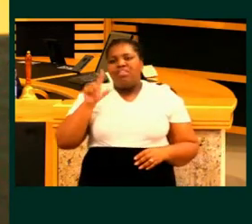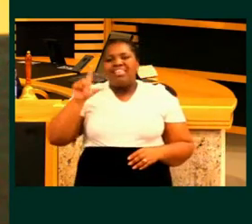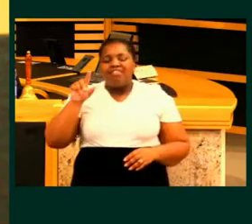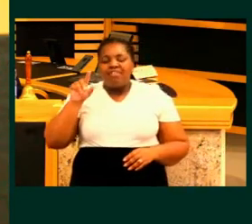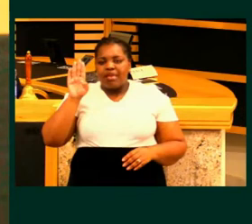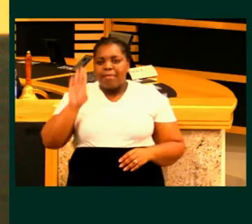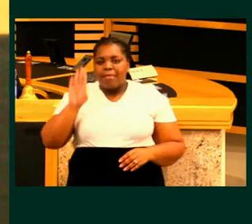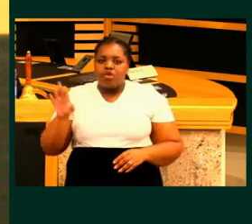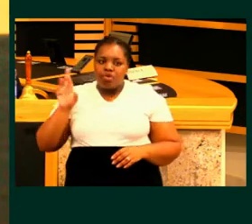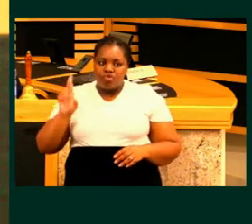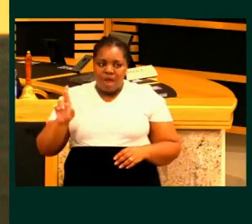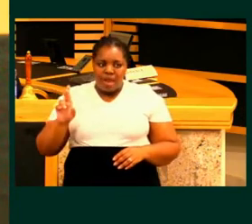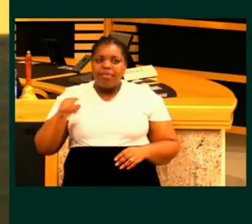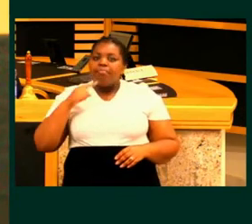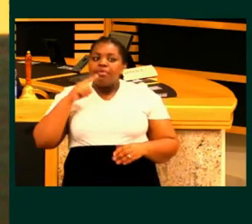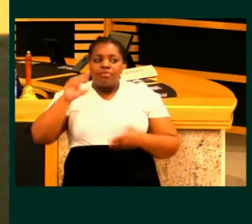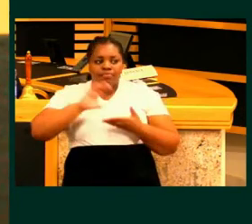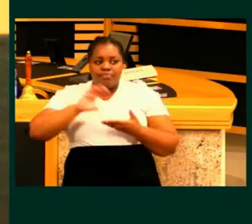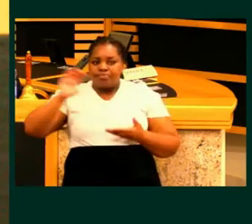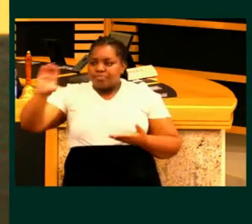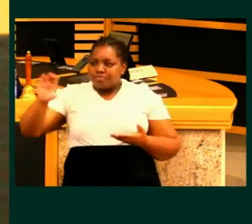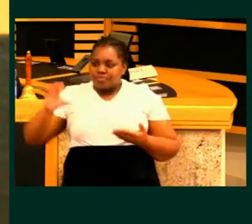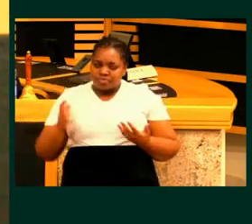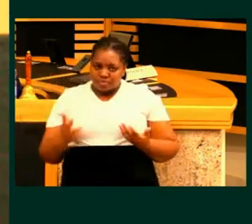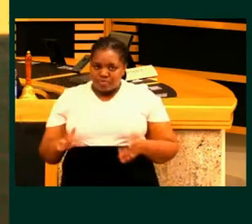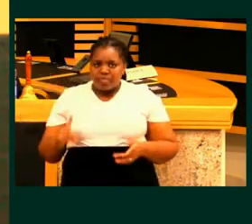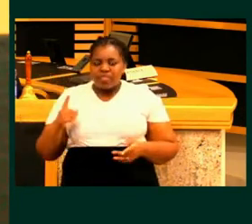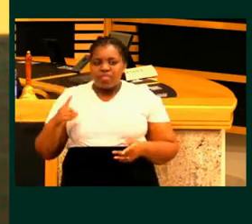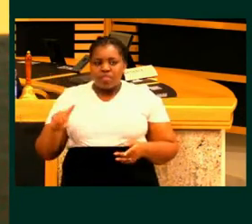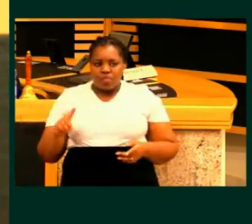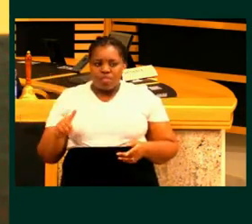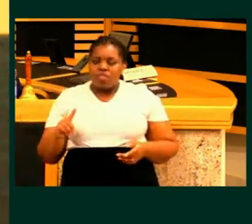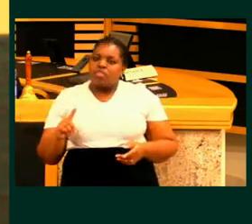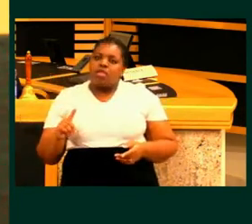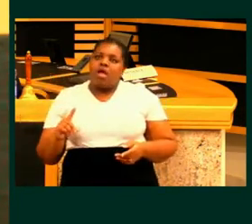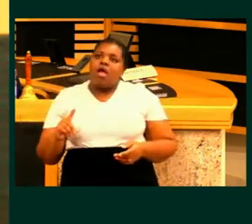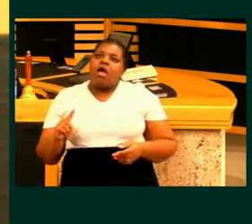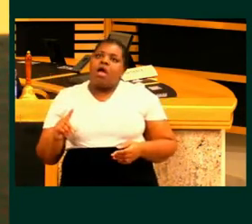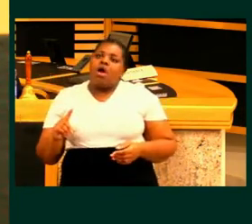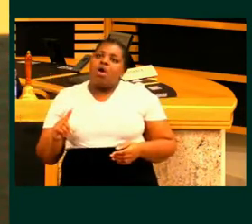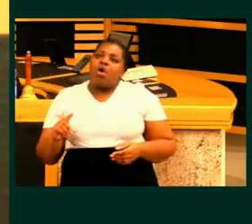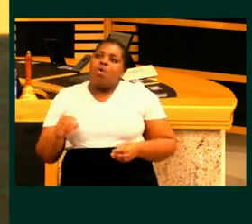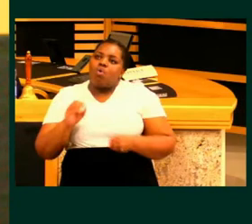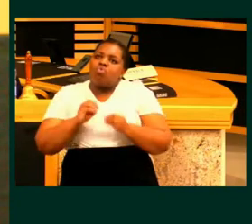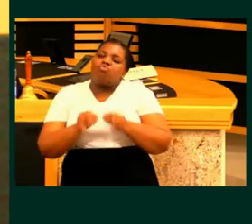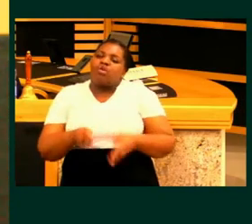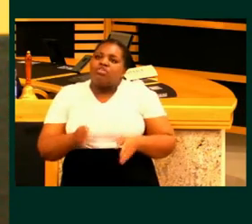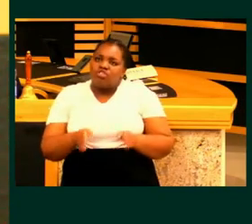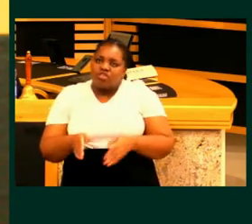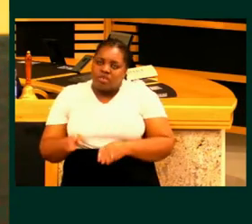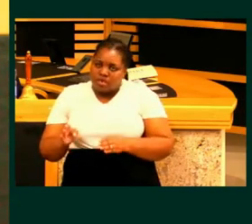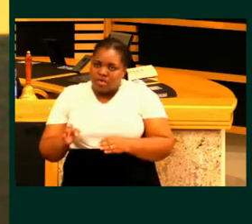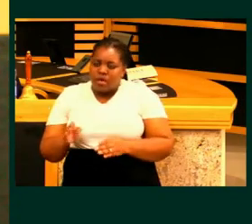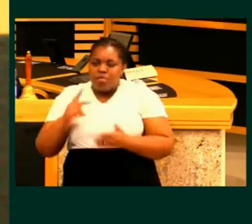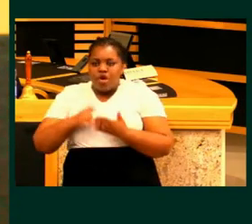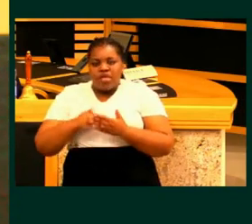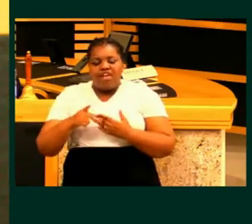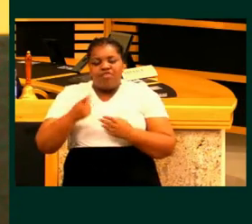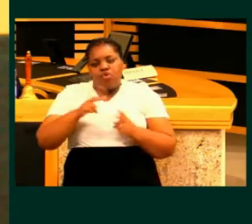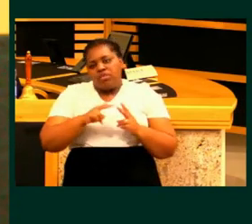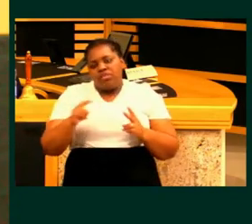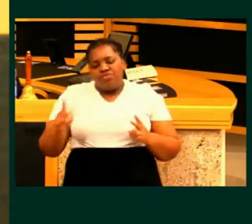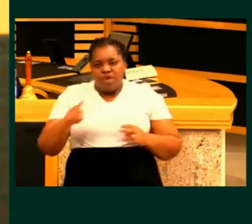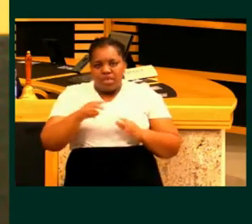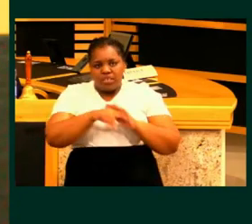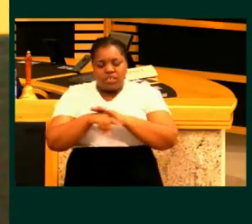billion has been allocated to construction project across various districts the distribution